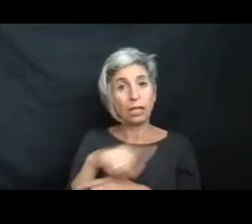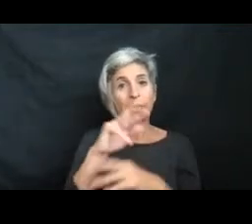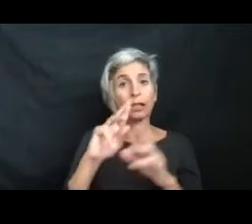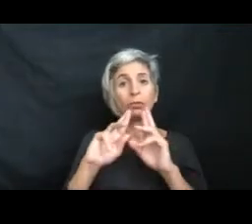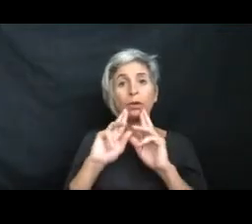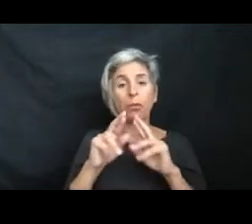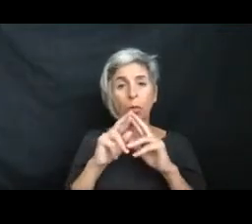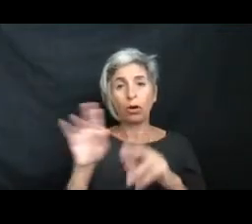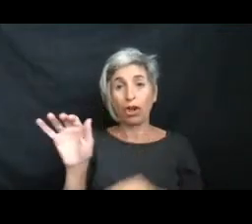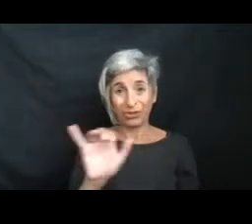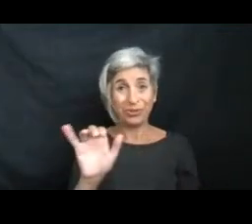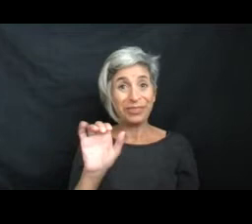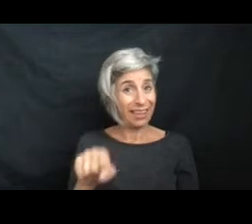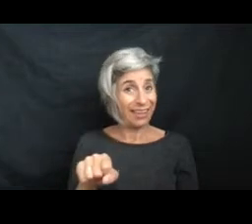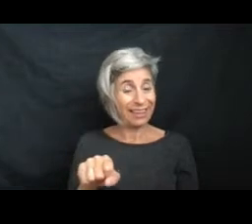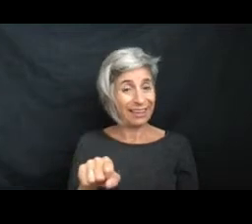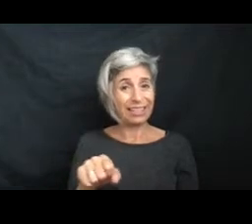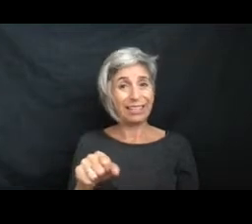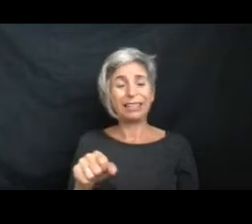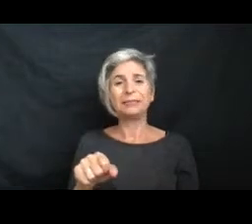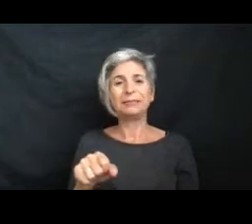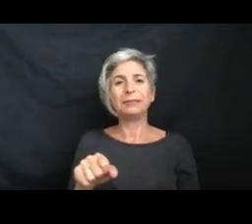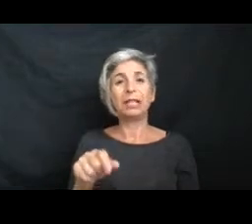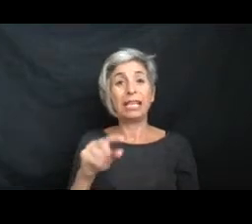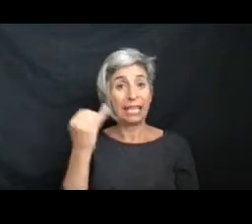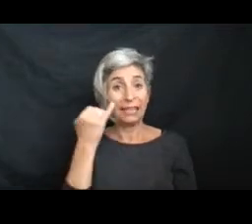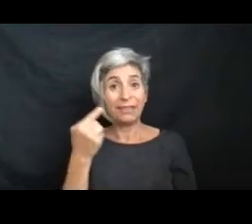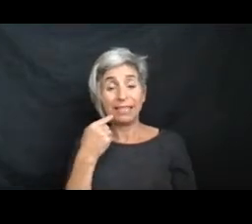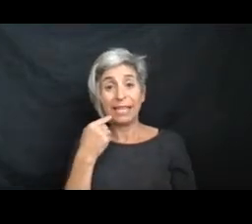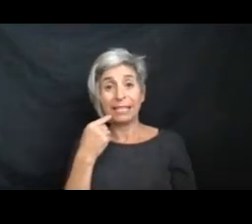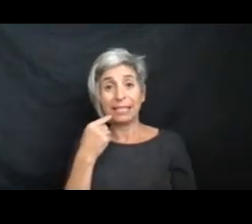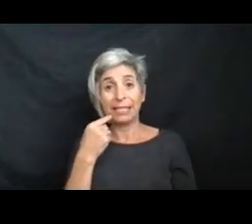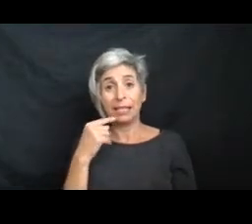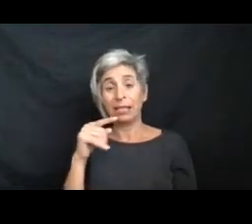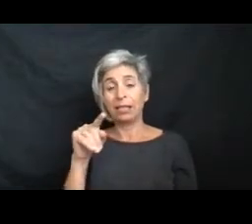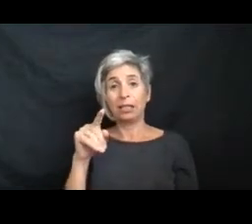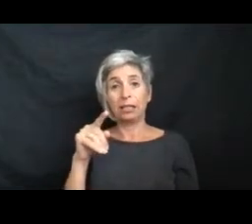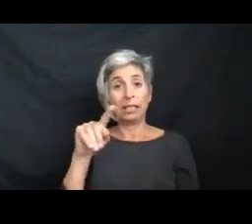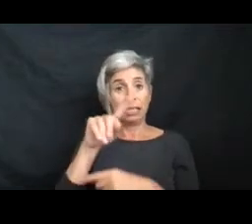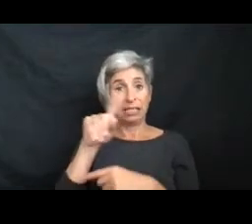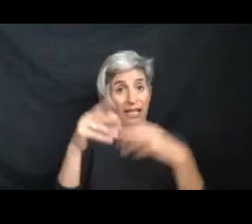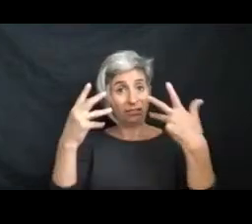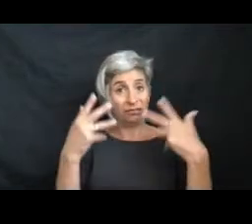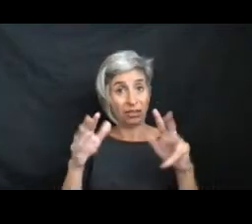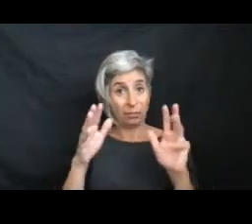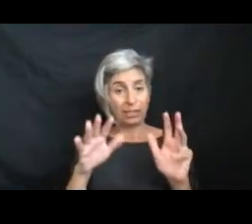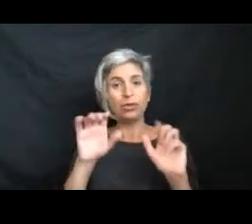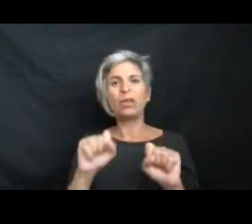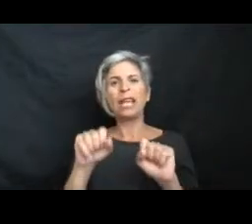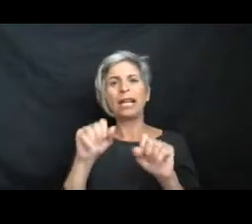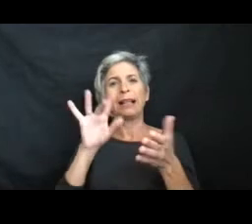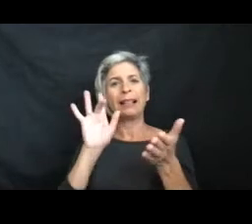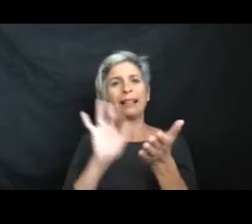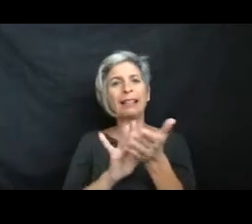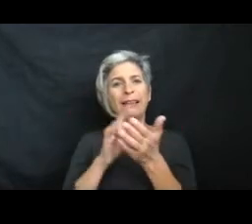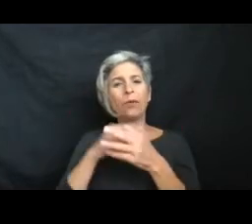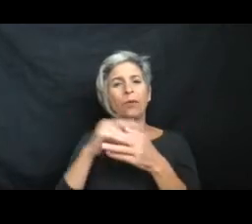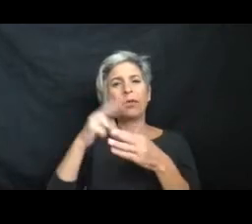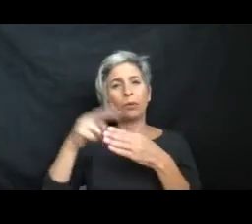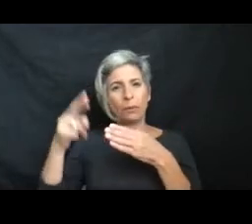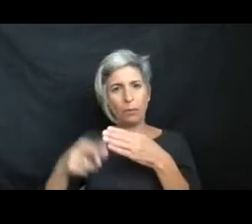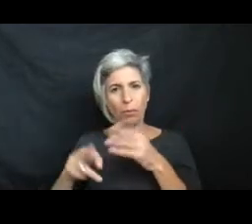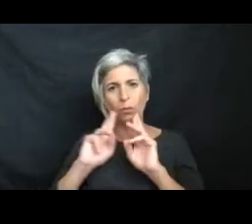as well. So when it says the review cycle was completed, you'll over here to the side, you'll be able to select on the report. And then the third option is the